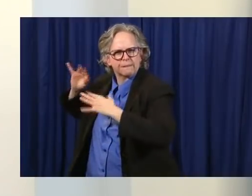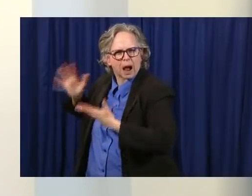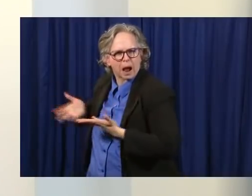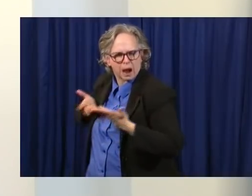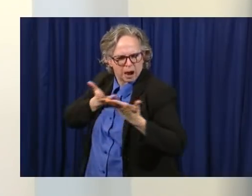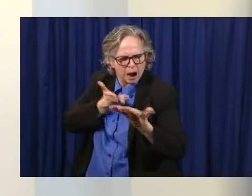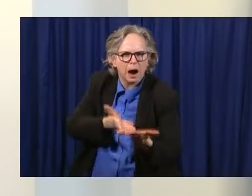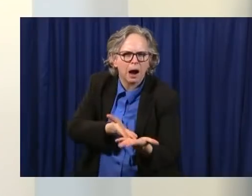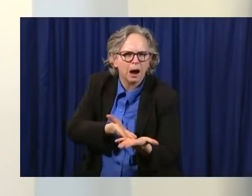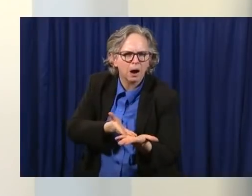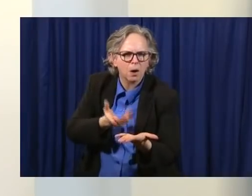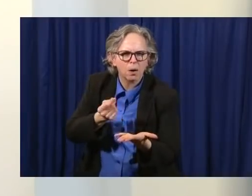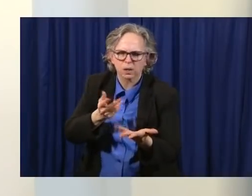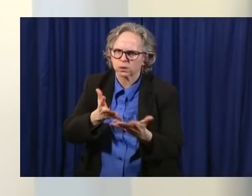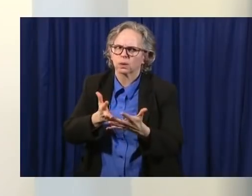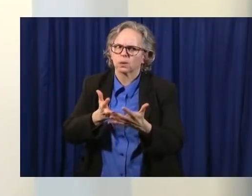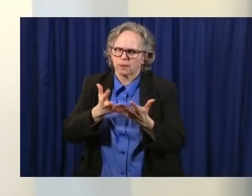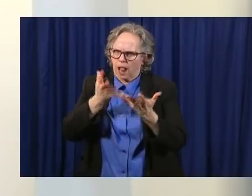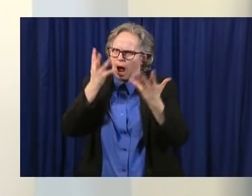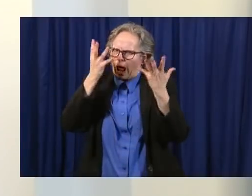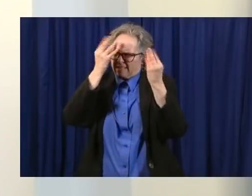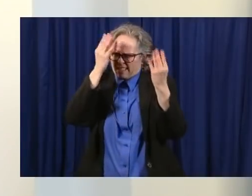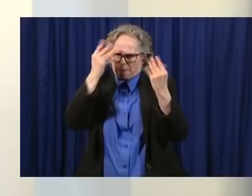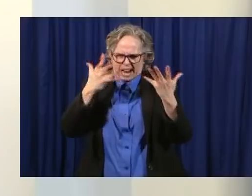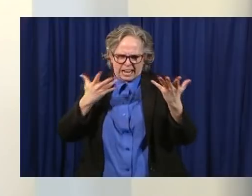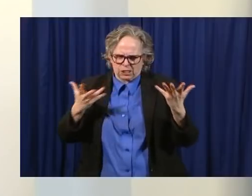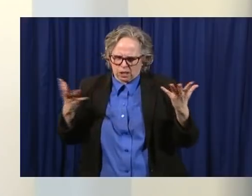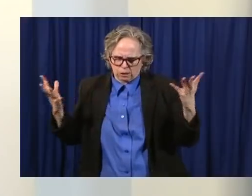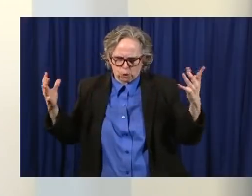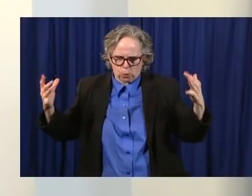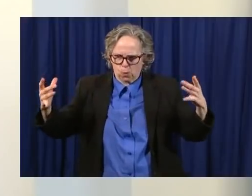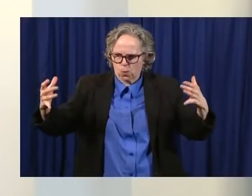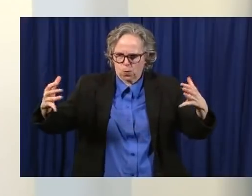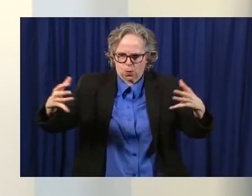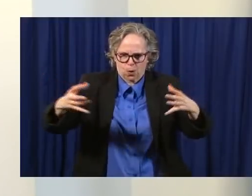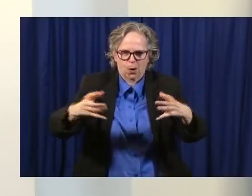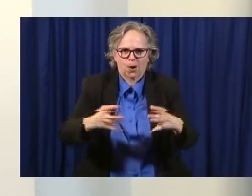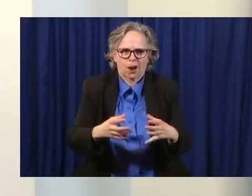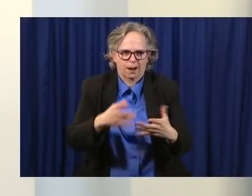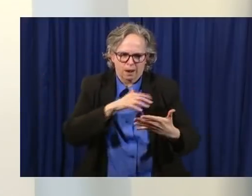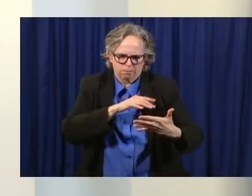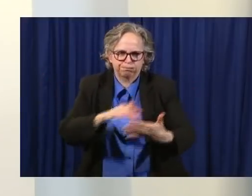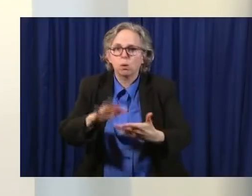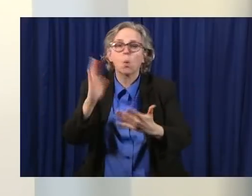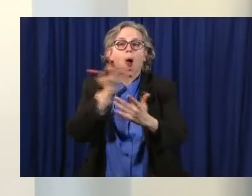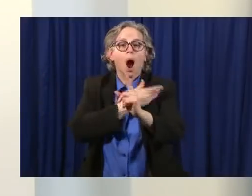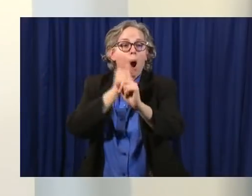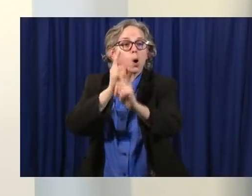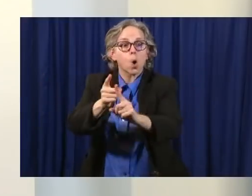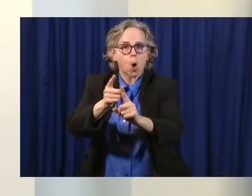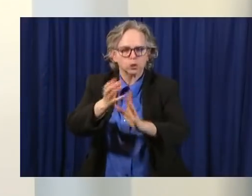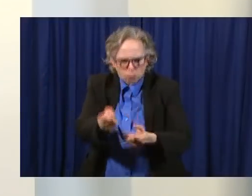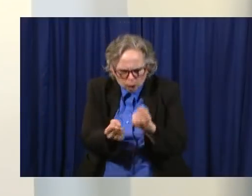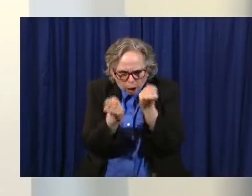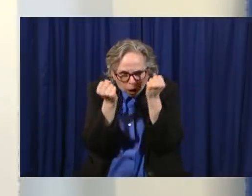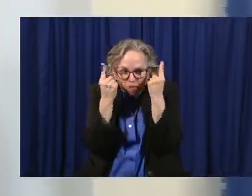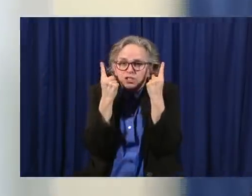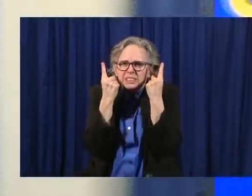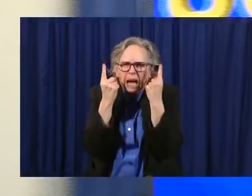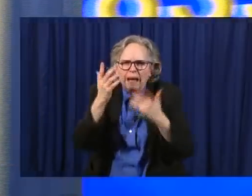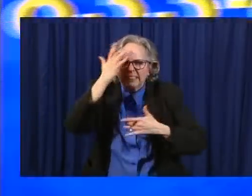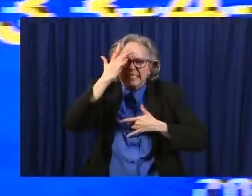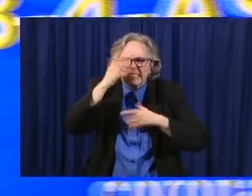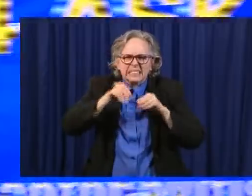data that my peers and I are starting to look at as ways to get deeper and deeper into our understanding of this disease. Thank